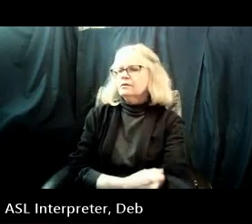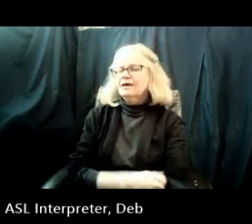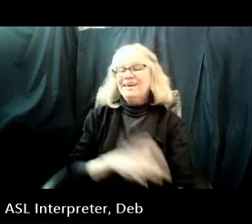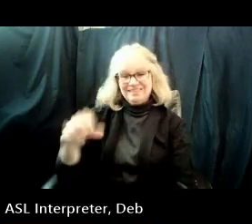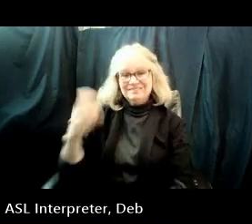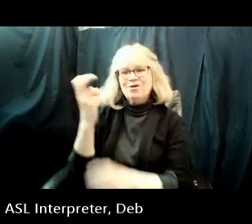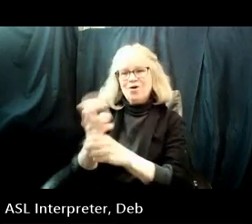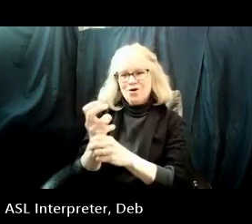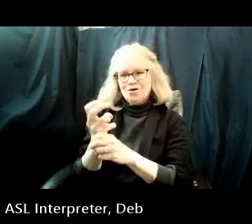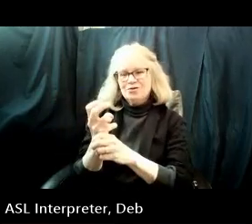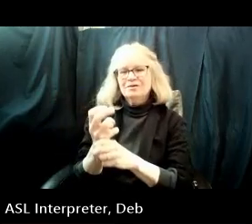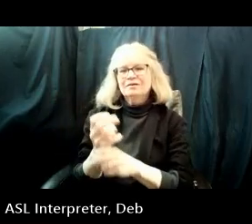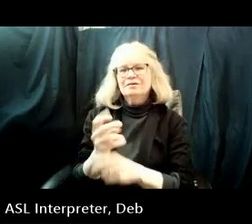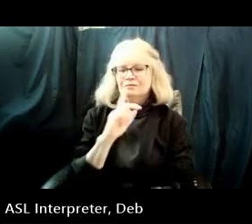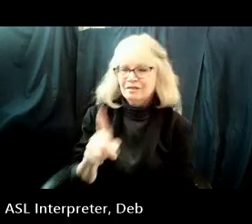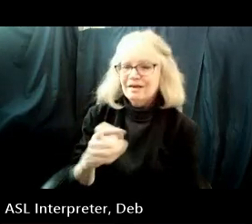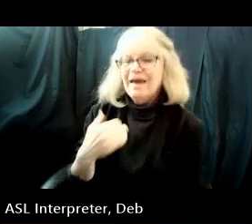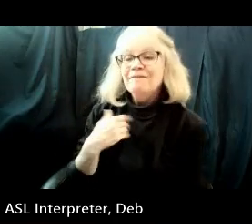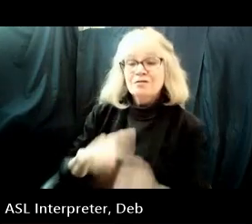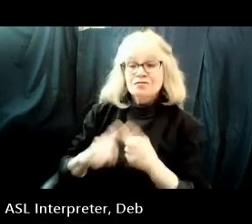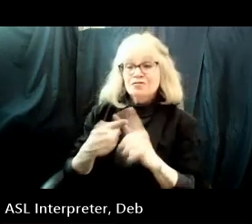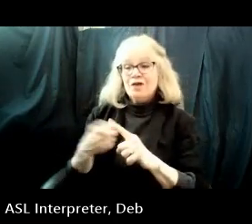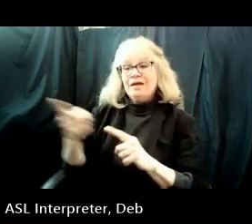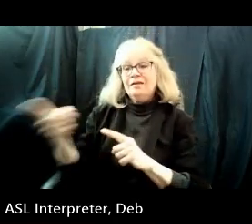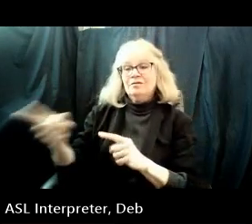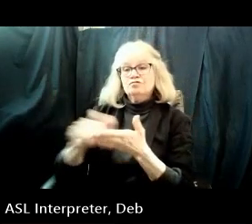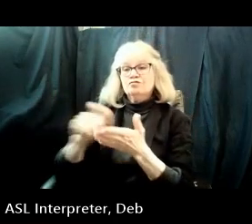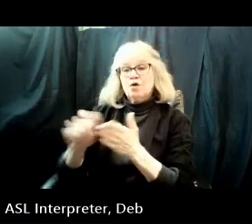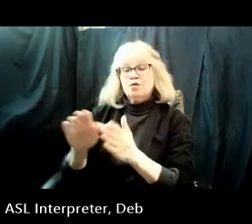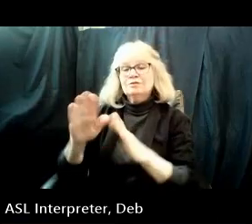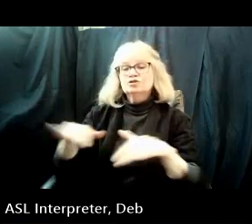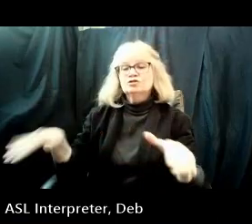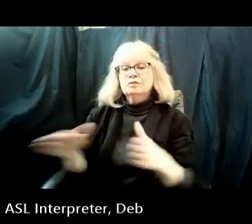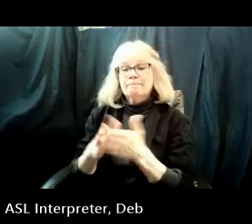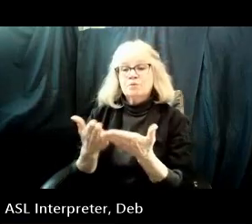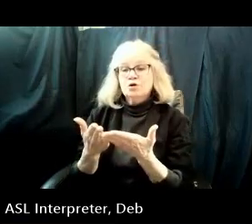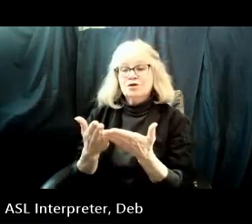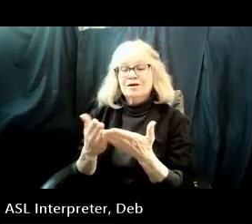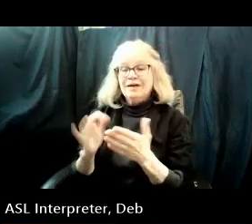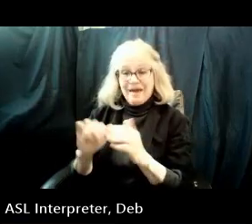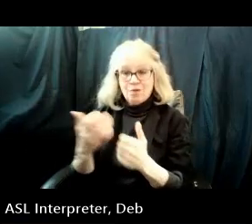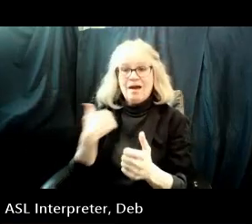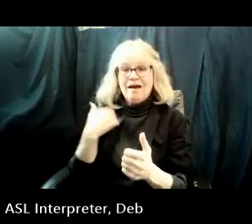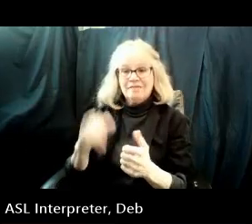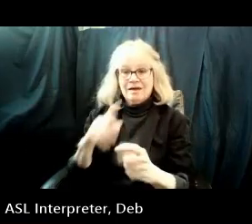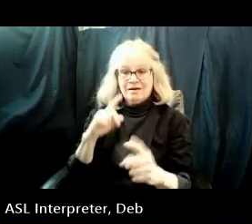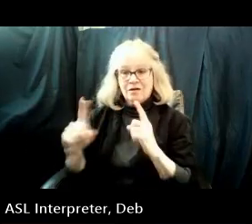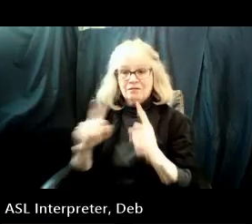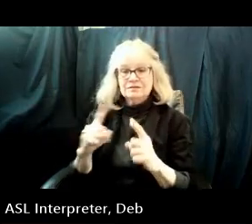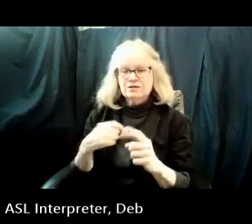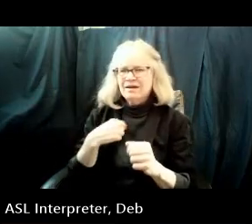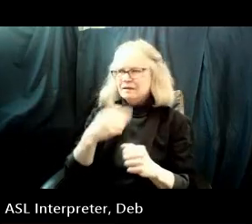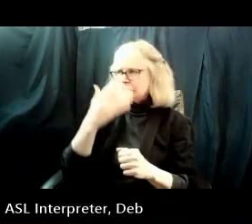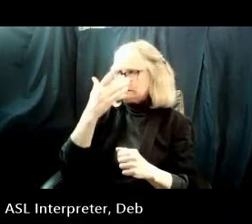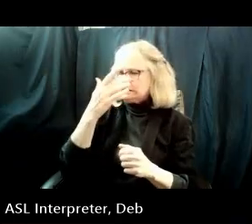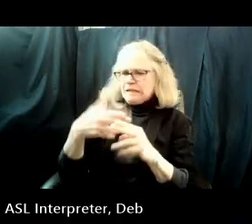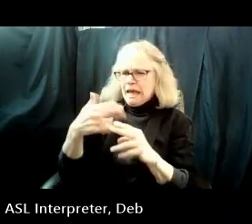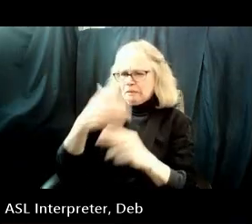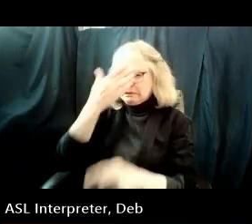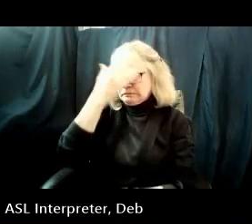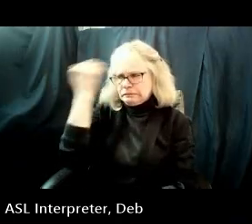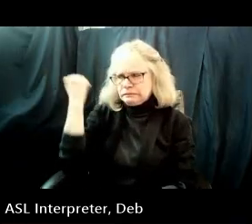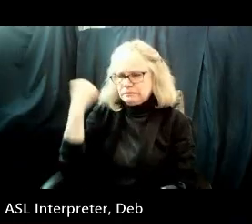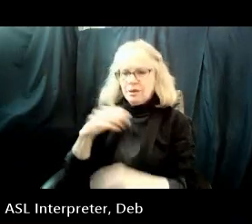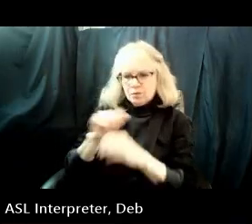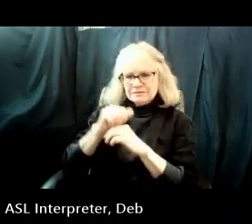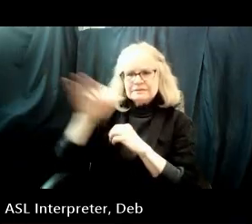I have a friend who wrote a book on a children's book on how to have this conversation, and I'm blanking on the name, so I'm going to send it to